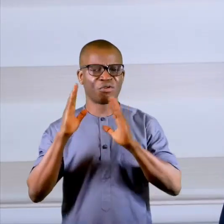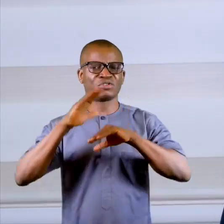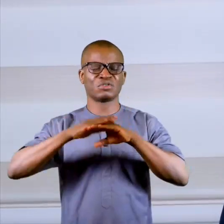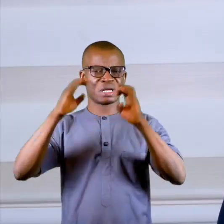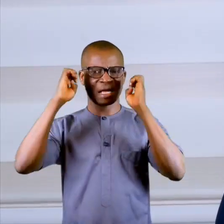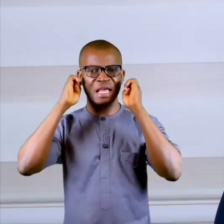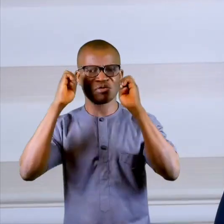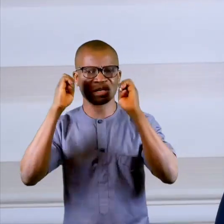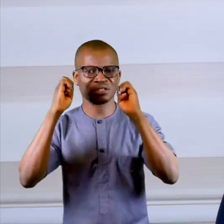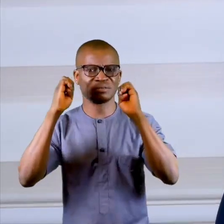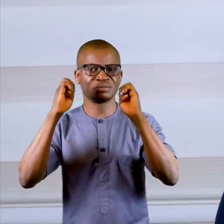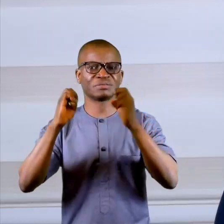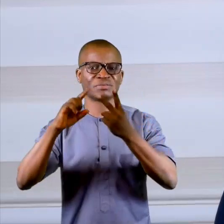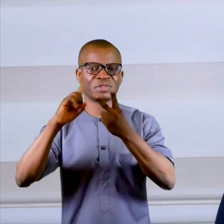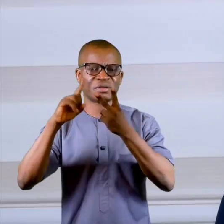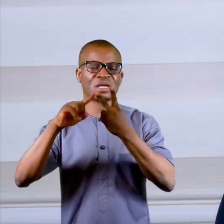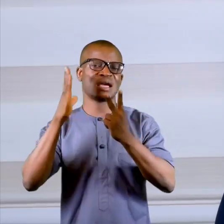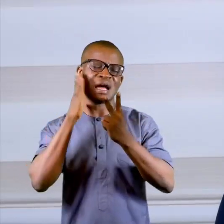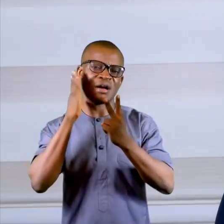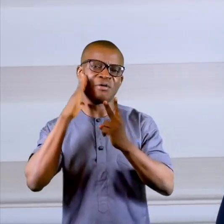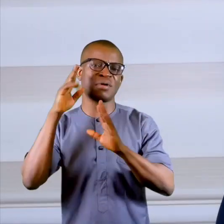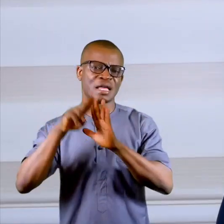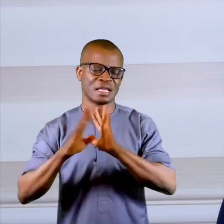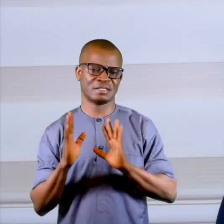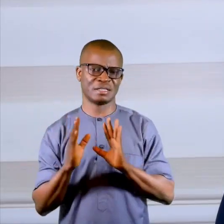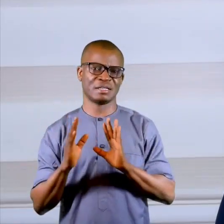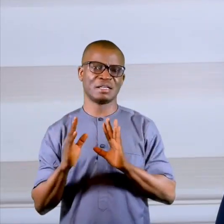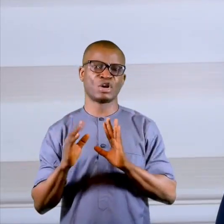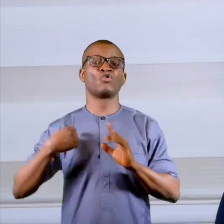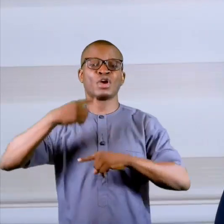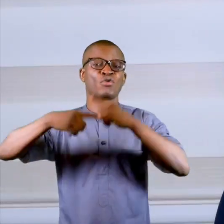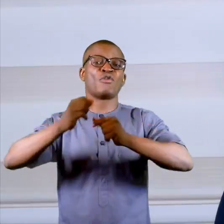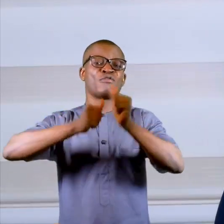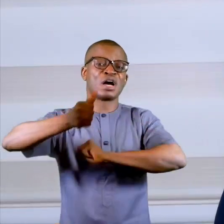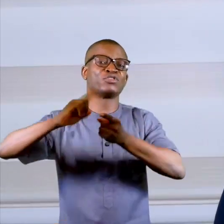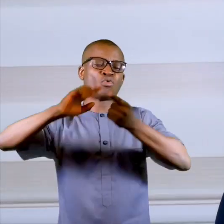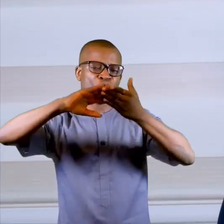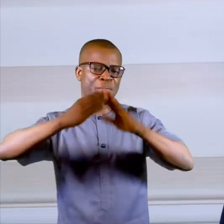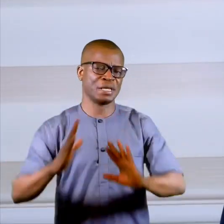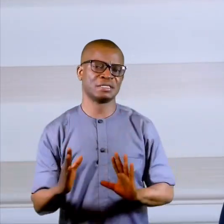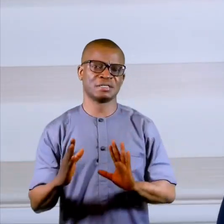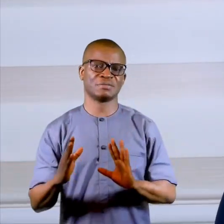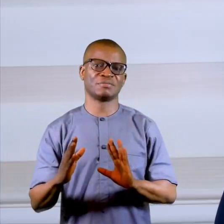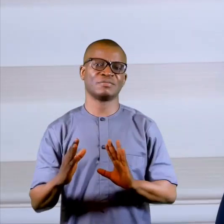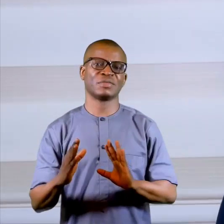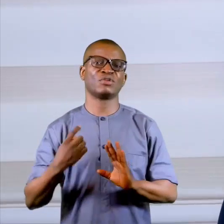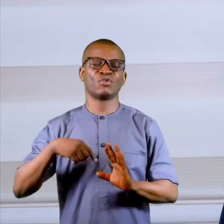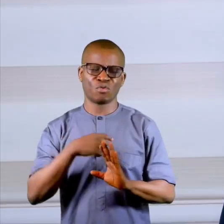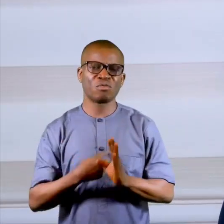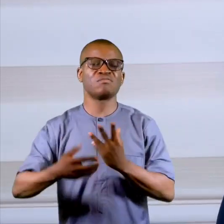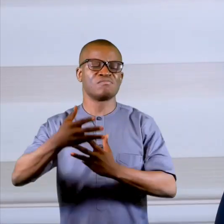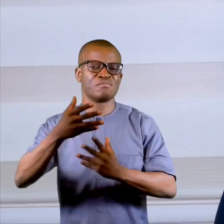awareness and sensitization. And this has gone down to the communities, because when you get the buy-in of community